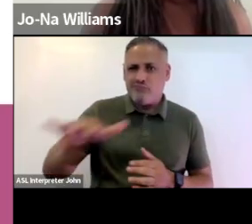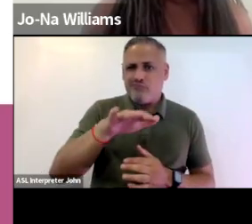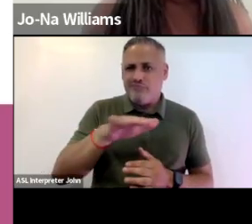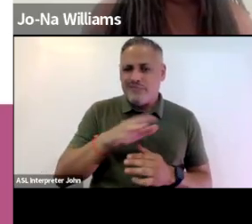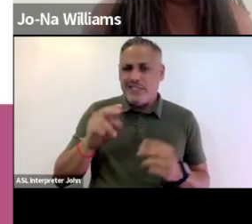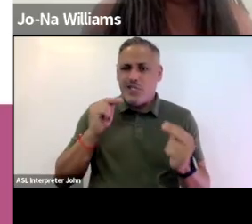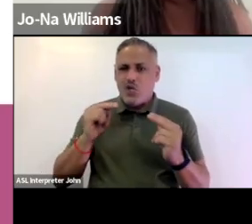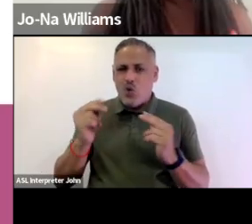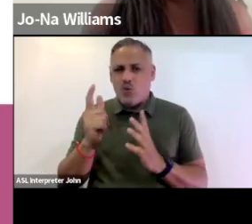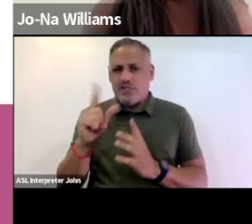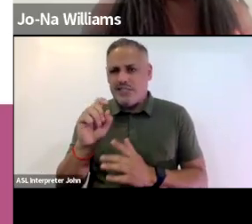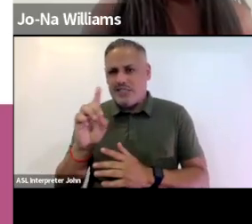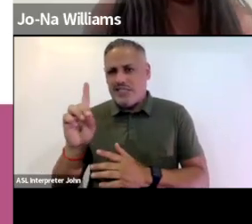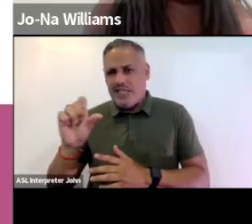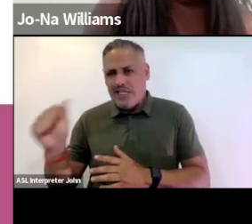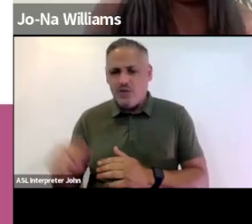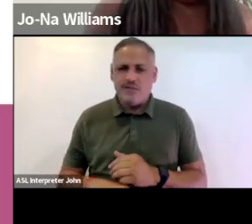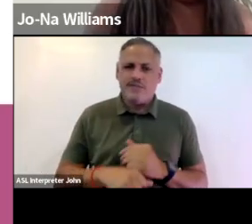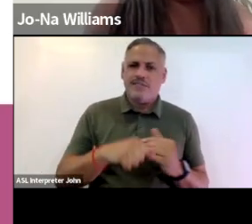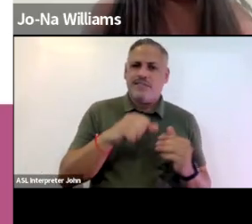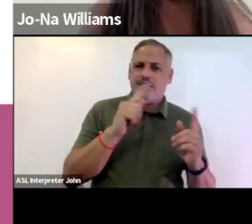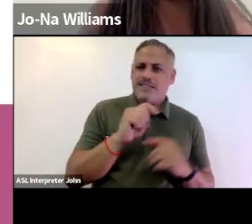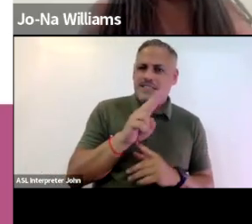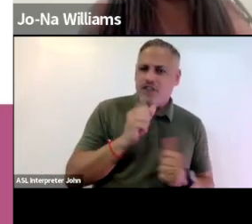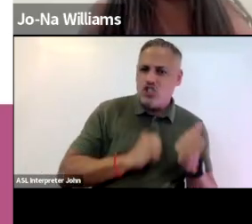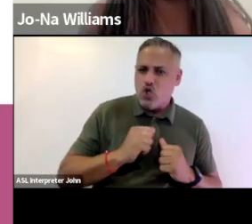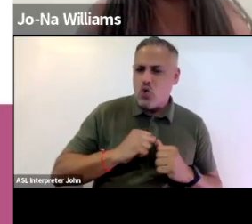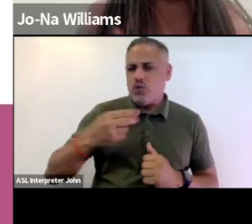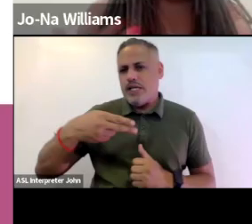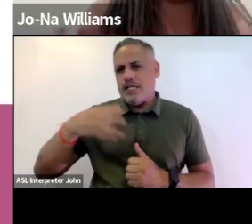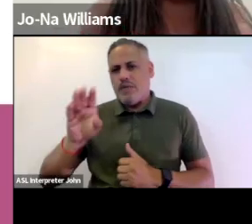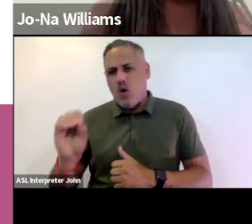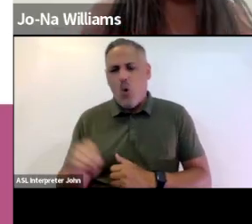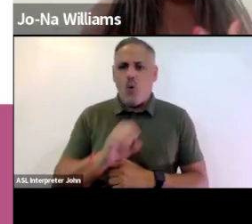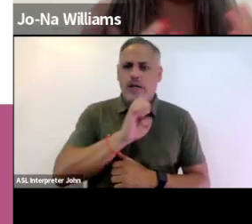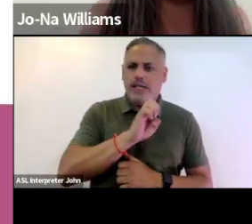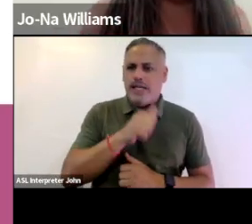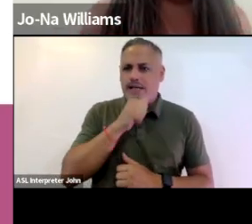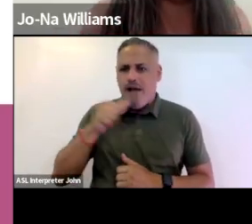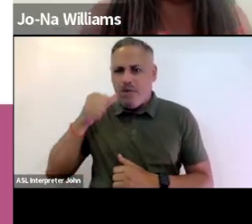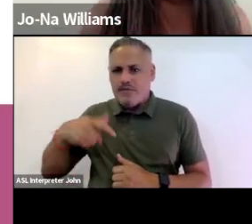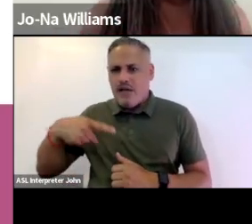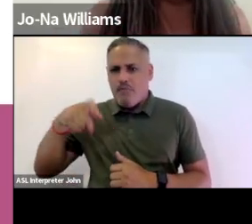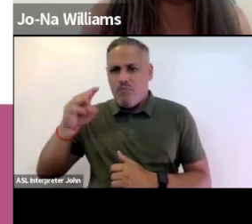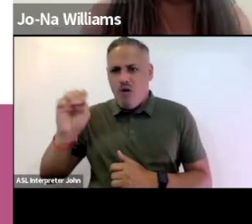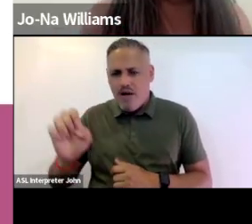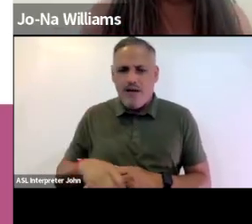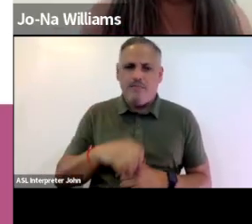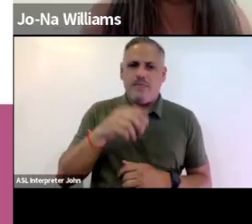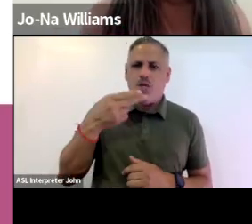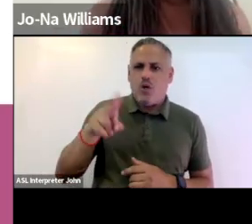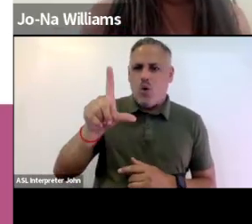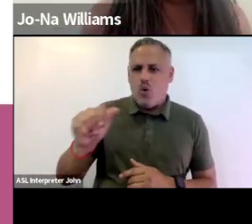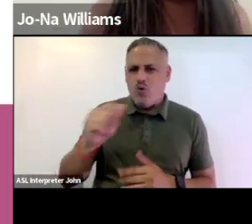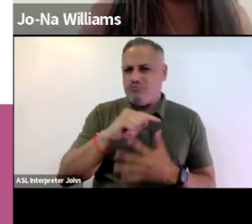films, docuseries, TV shows for HBO, Netflix, Amazon Prime, South by Southwest, Hulu, name